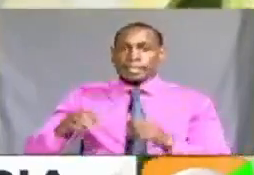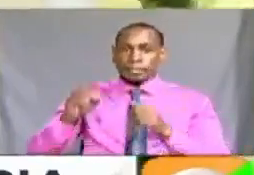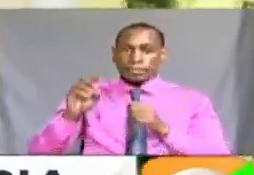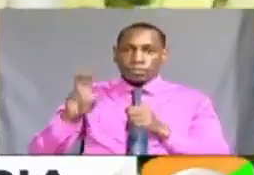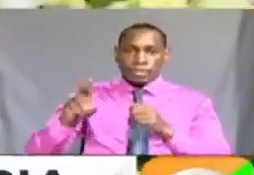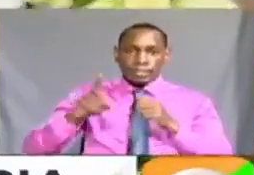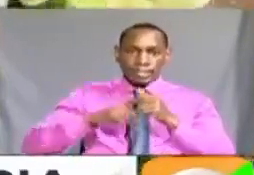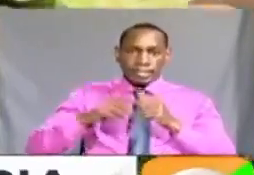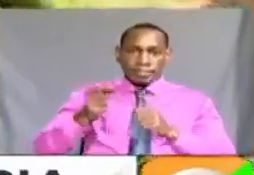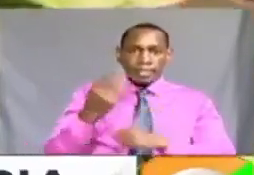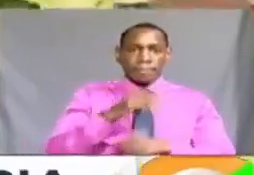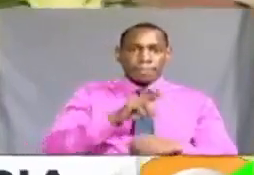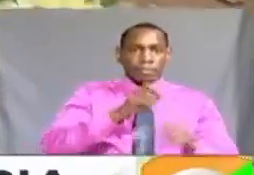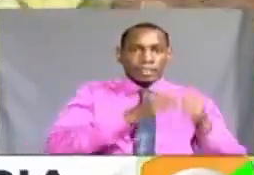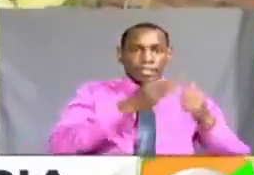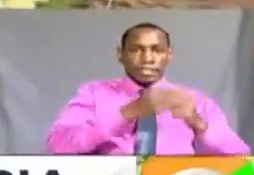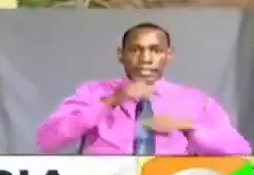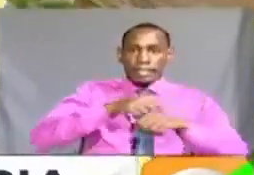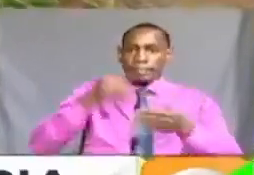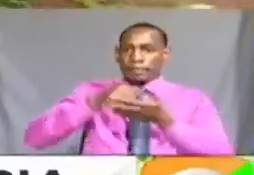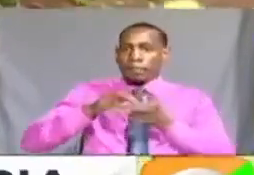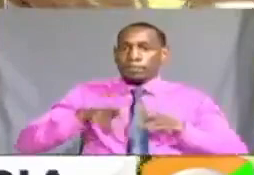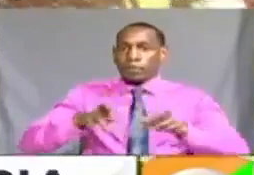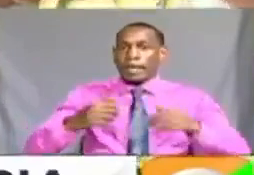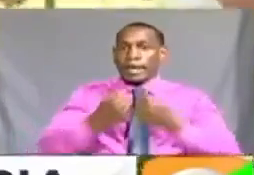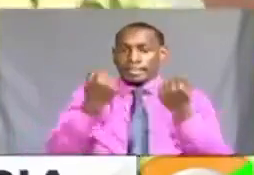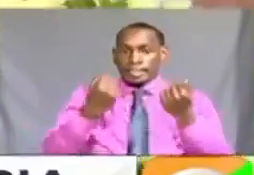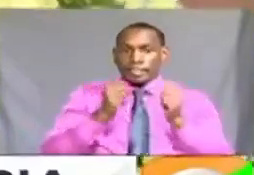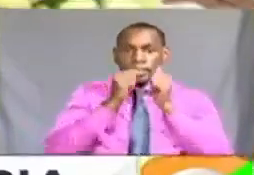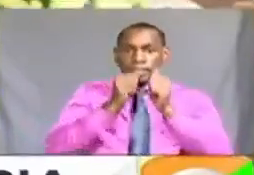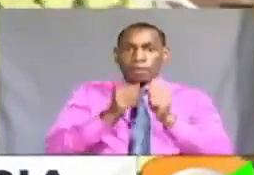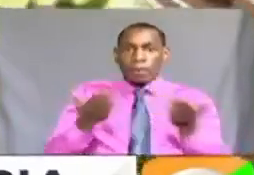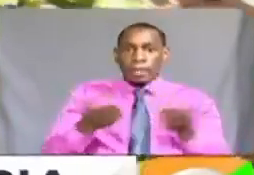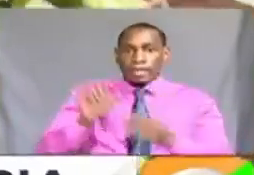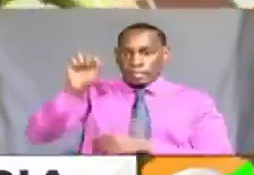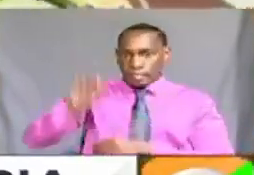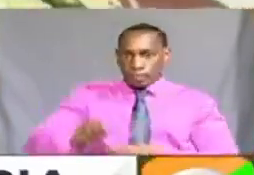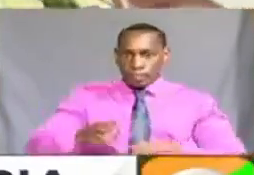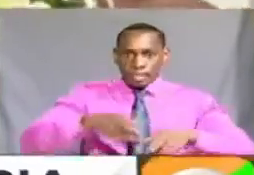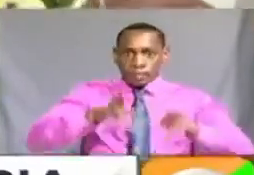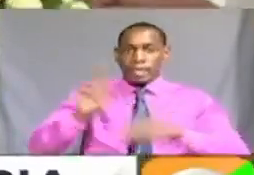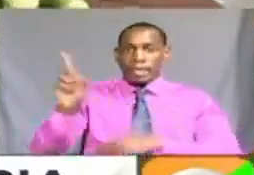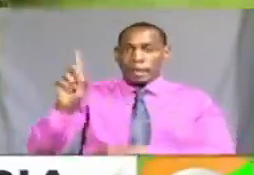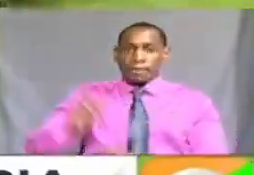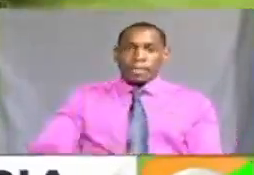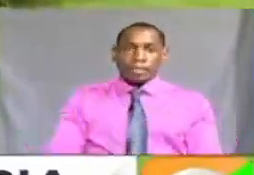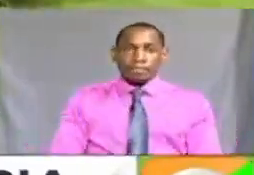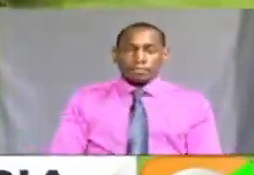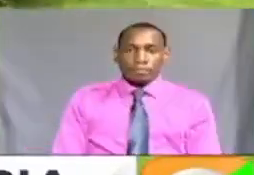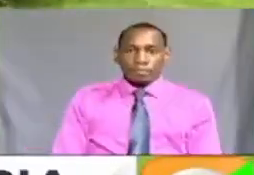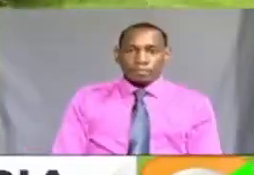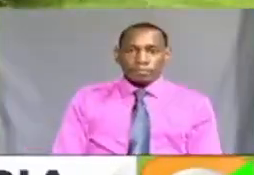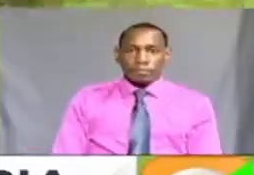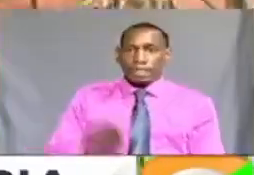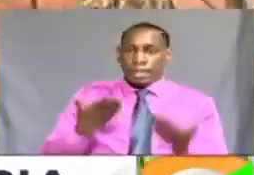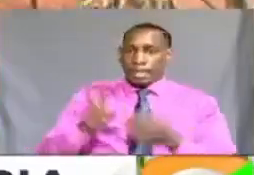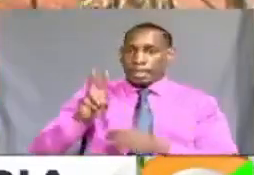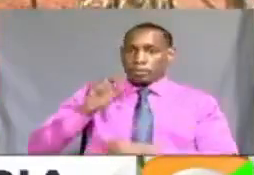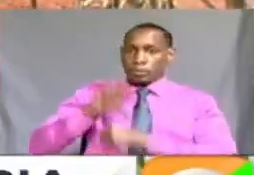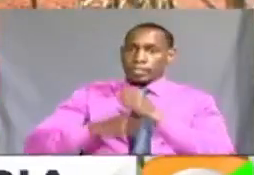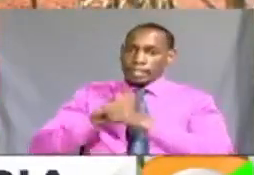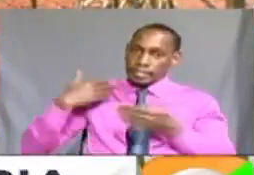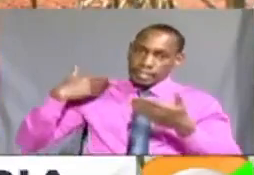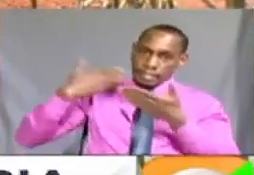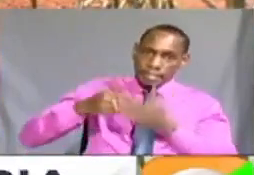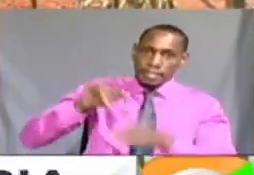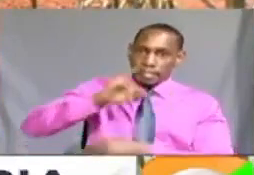2018 when he was involved in a road accident along Southern Bypass in Nairobi. It's now 2 years since John